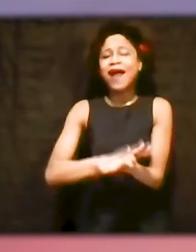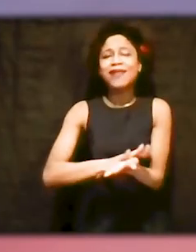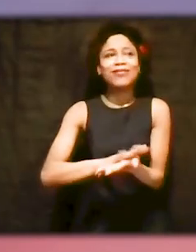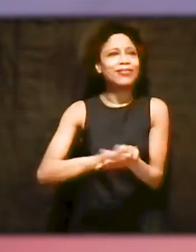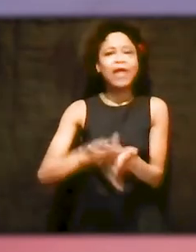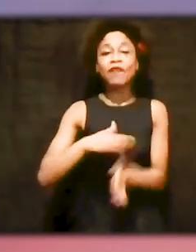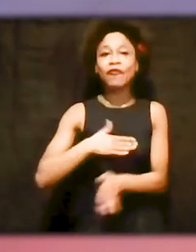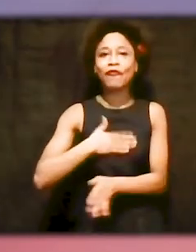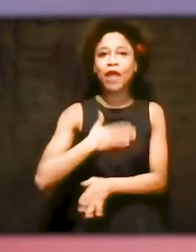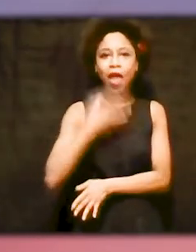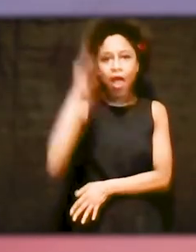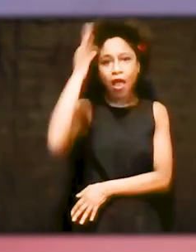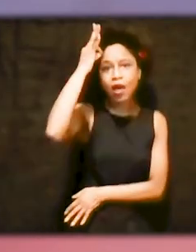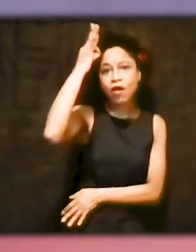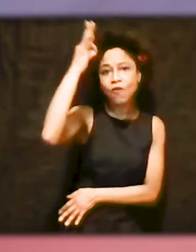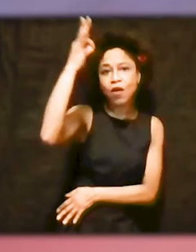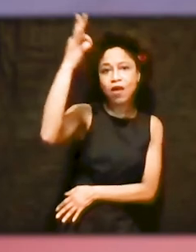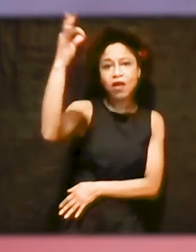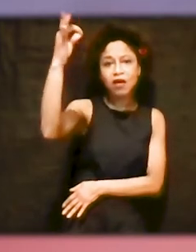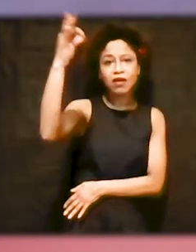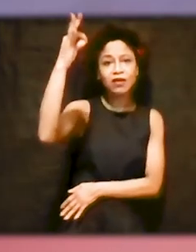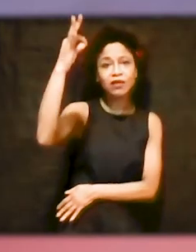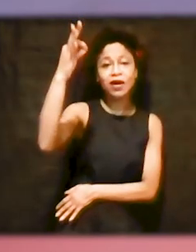care, I never felt